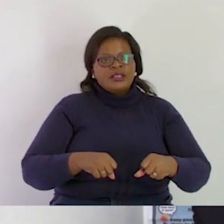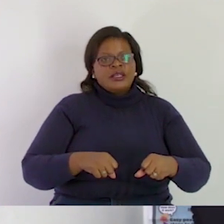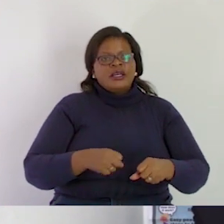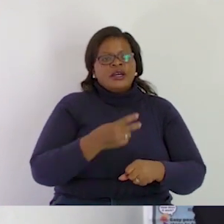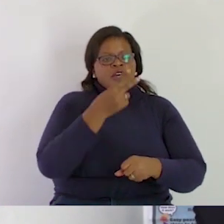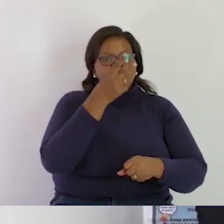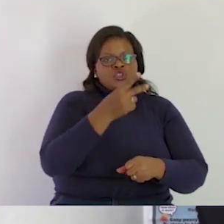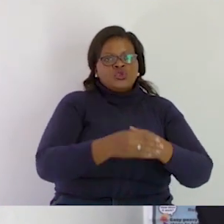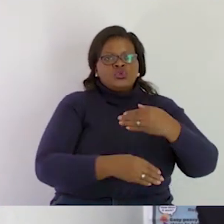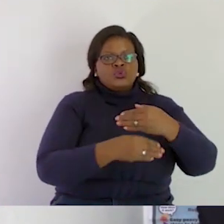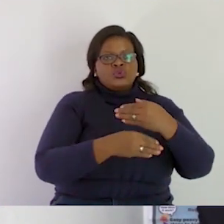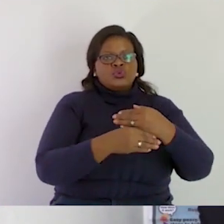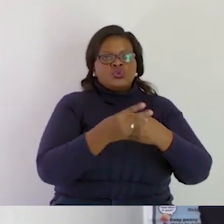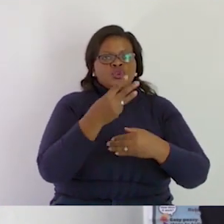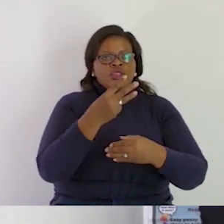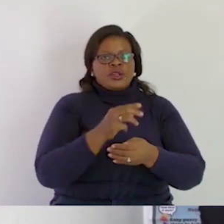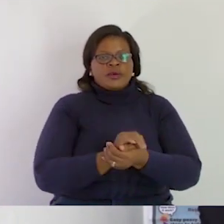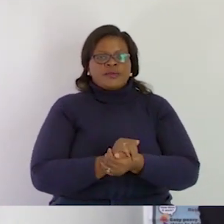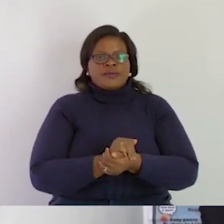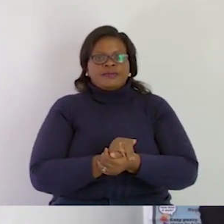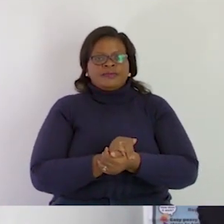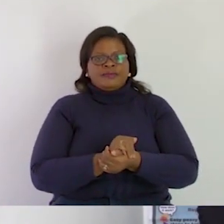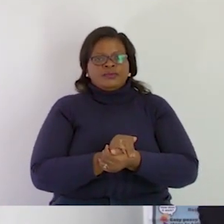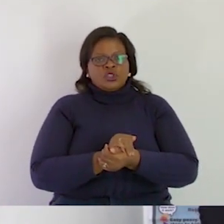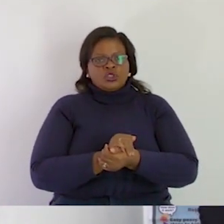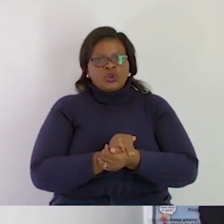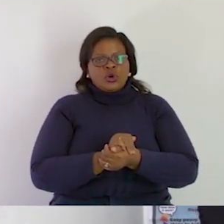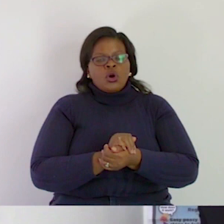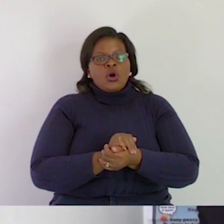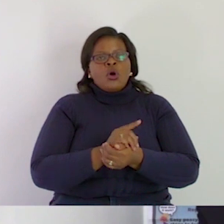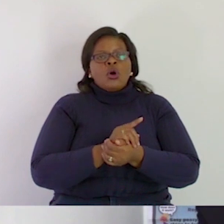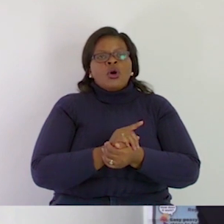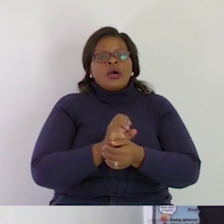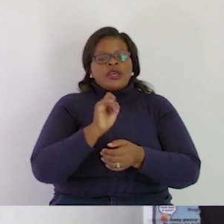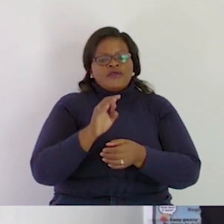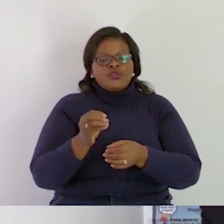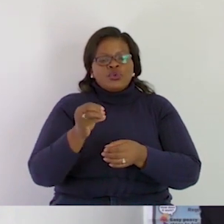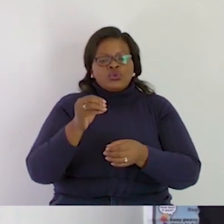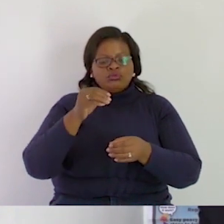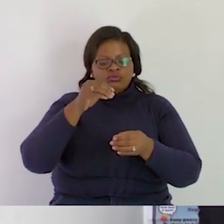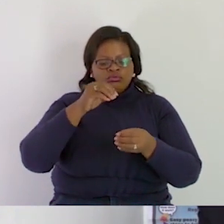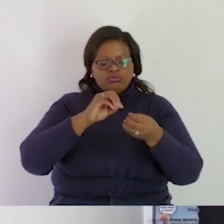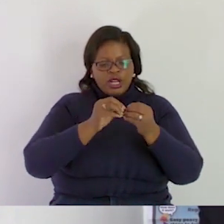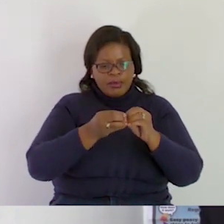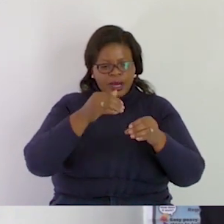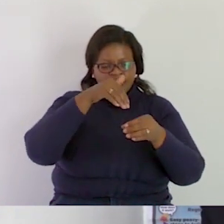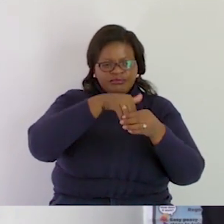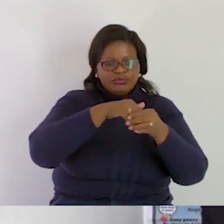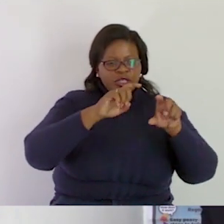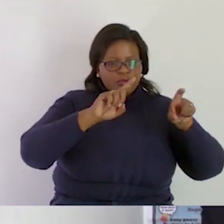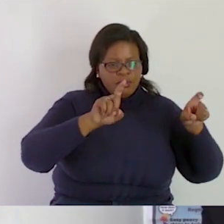meaning what I put inside the bracket is what I have to do first. So if I do this first, I will